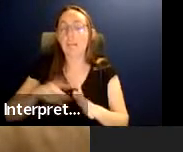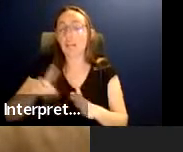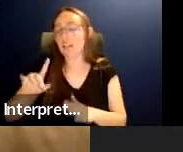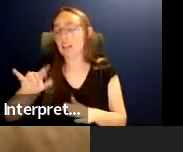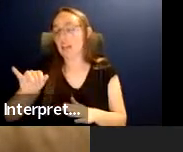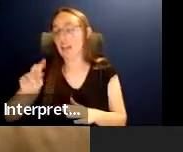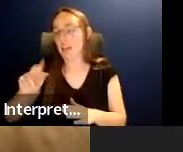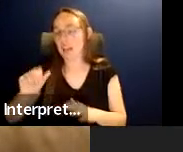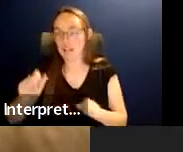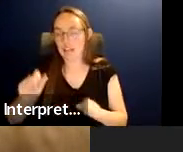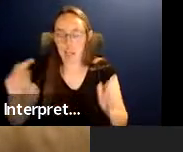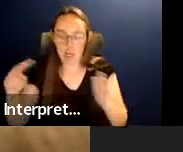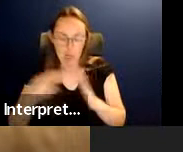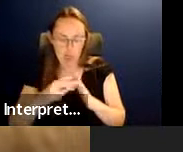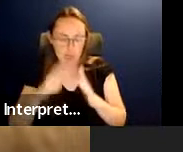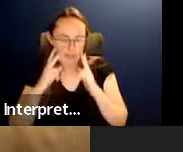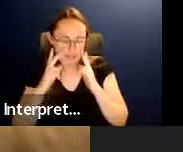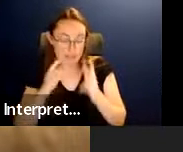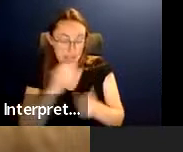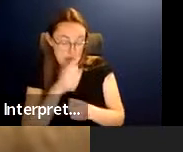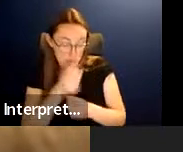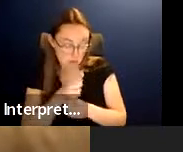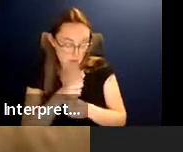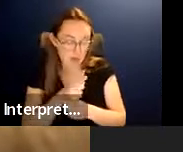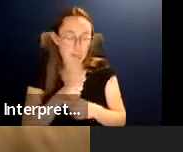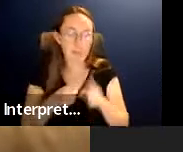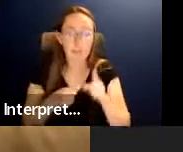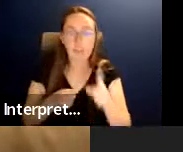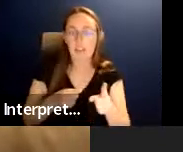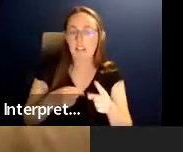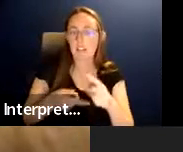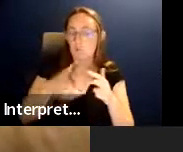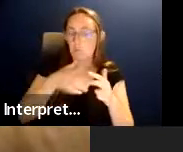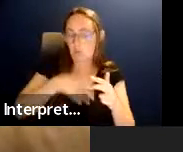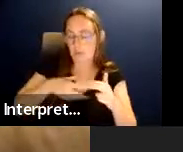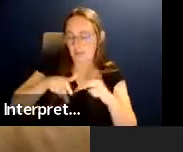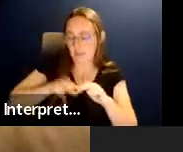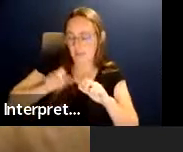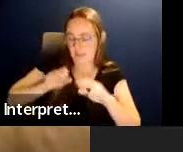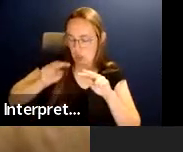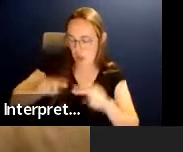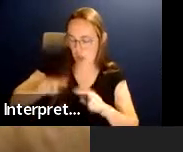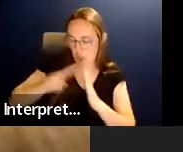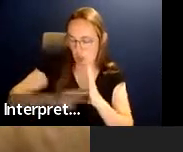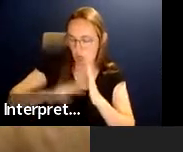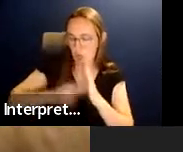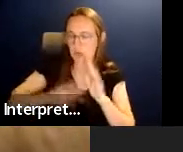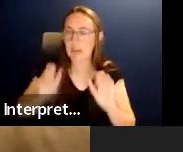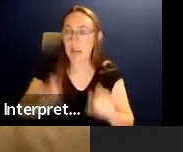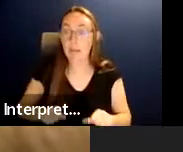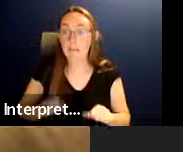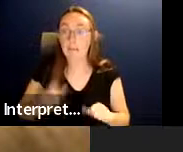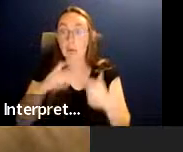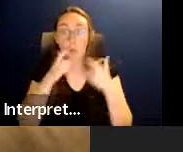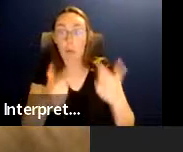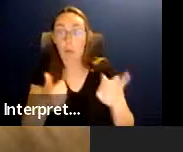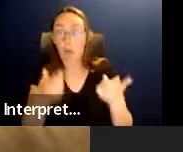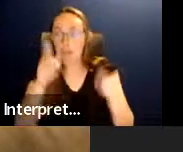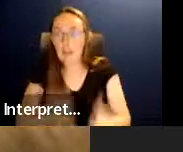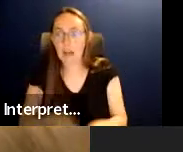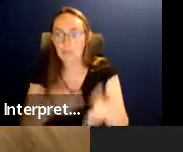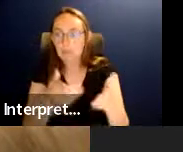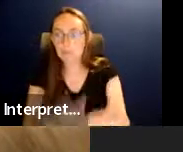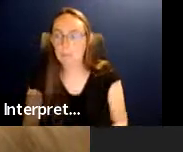she's saying, and then she can look on the other side. And then, you know, that's, let's just watch this communication.